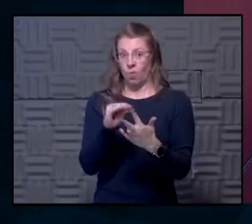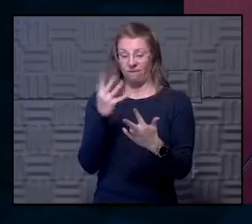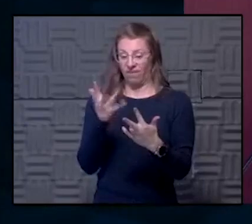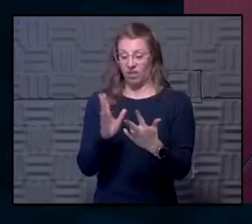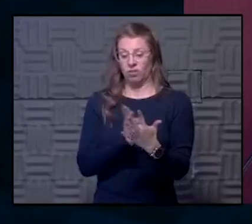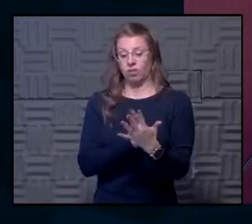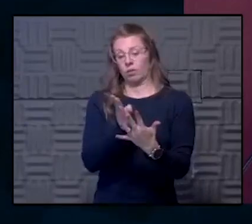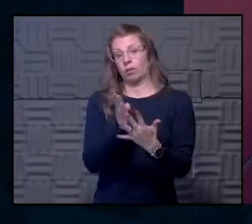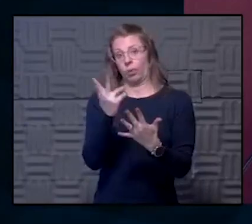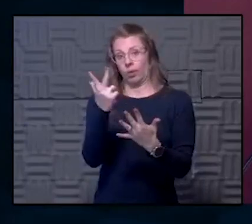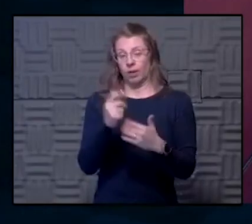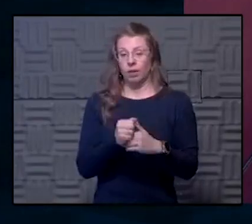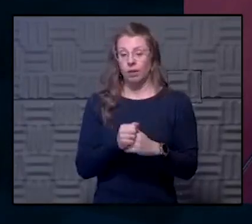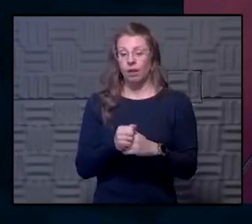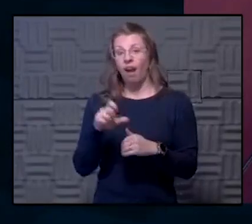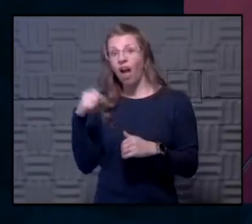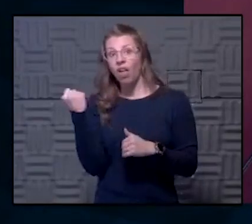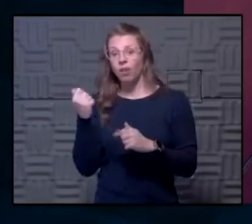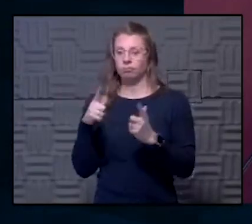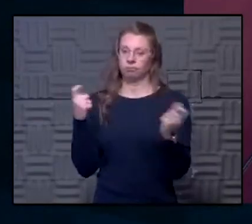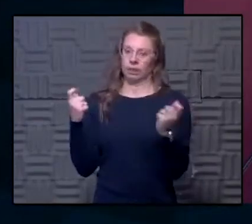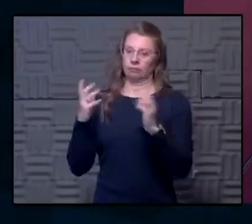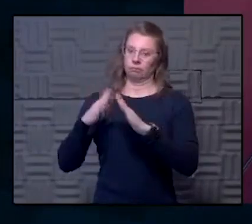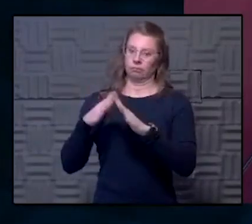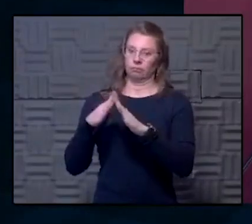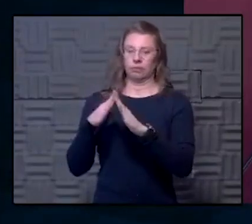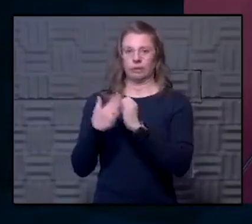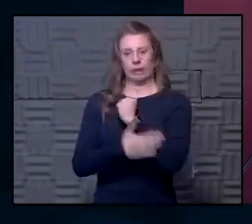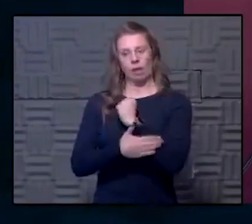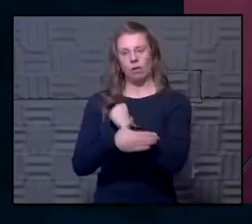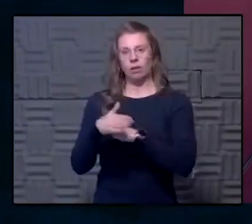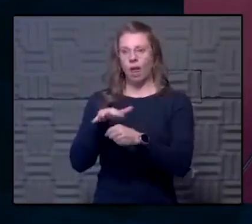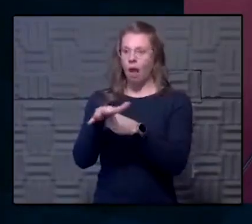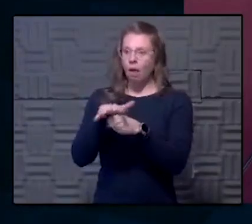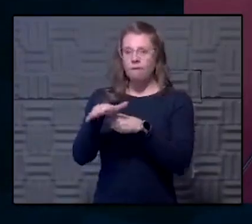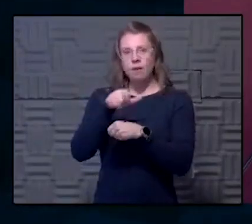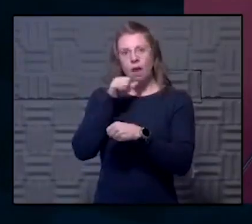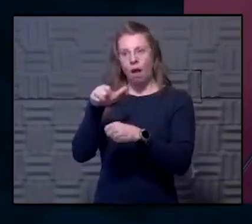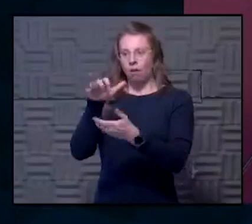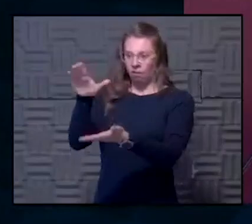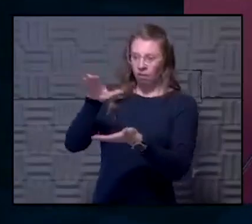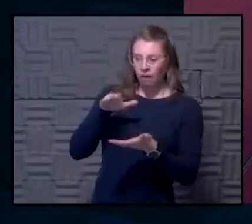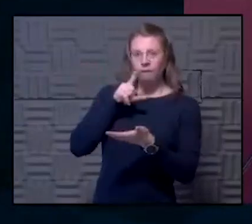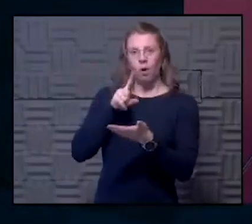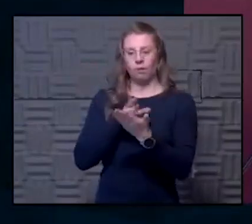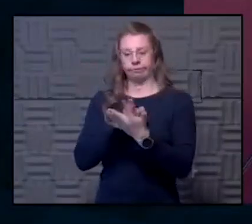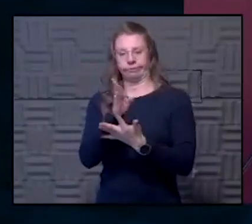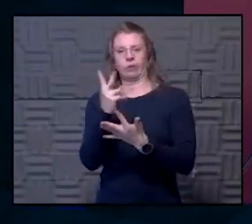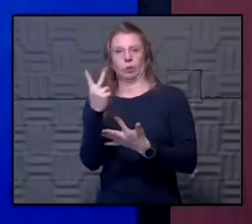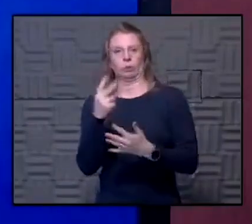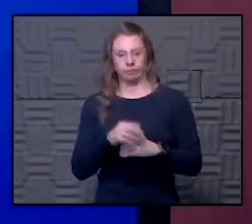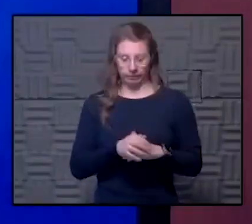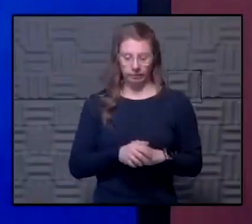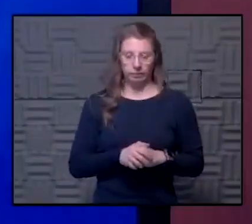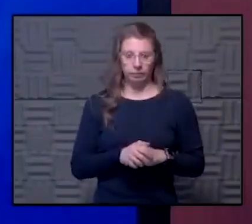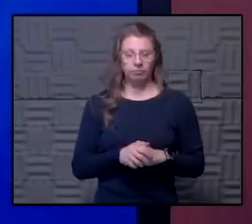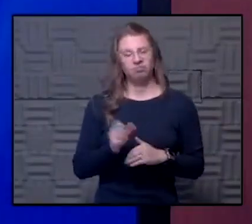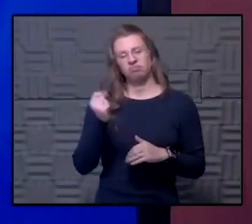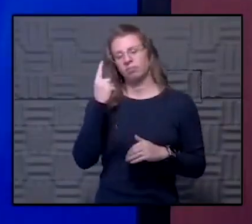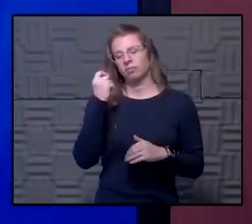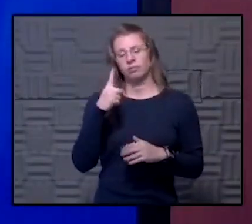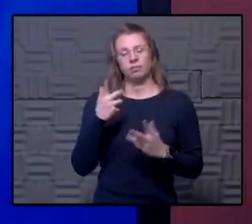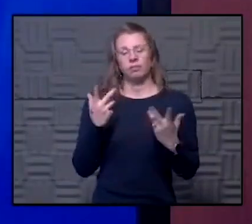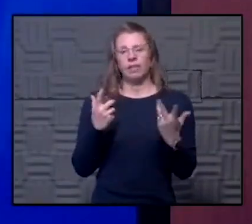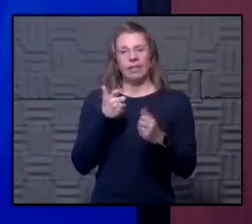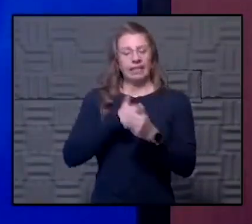when there are other suburban or urban counties that feel like they can't get enough dose for phase 2. I realize that there's a lot of nuance in each